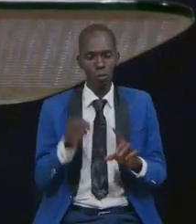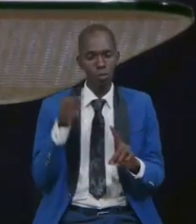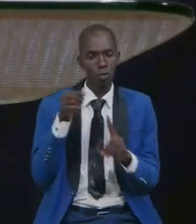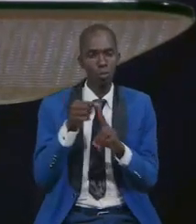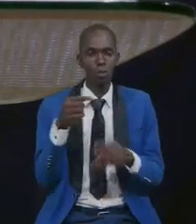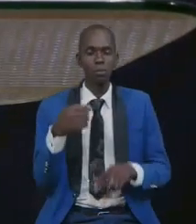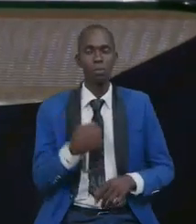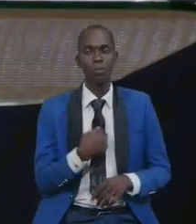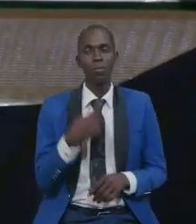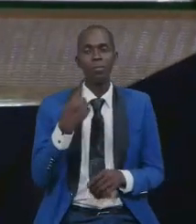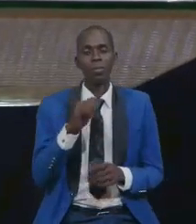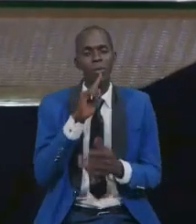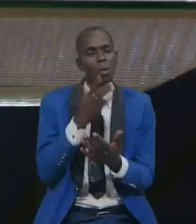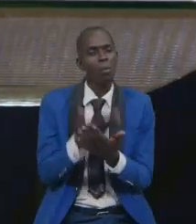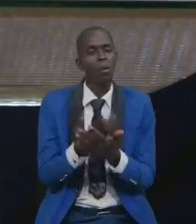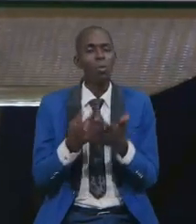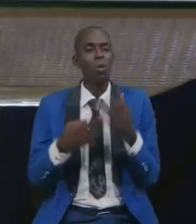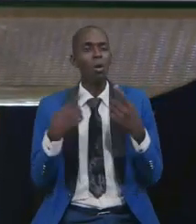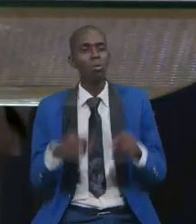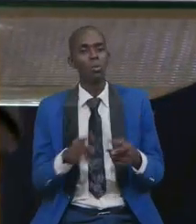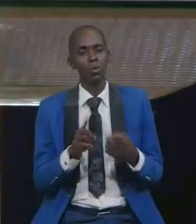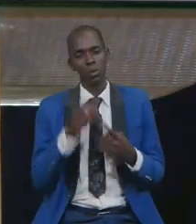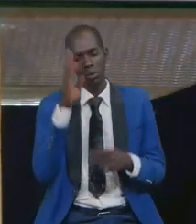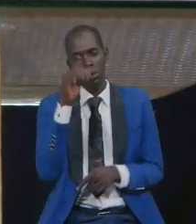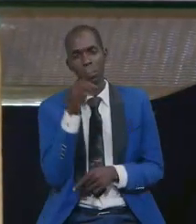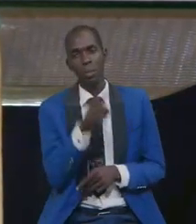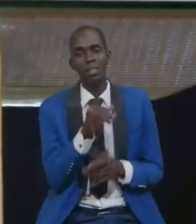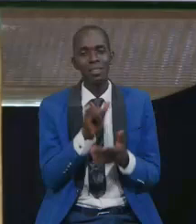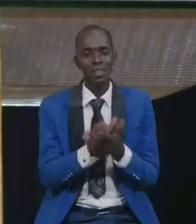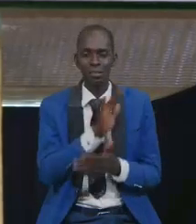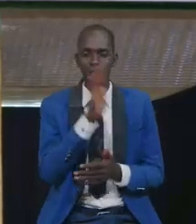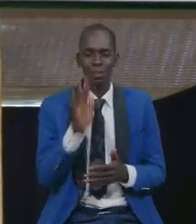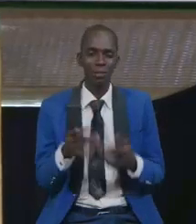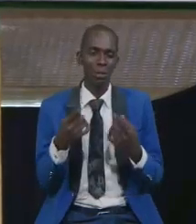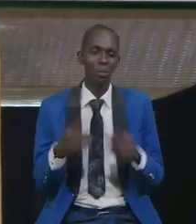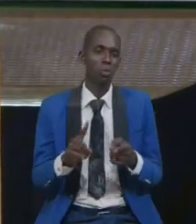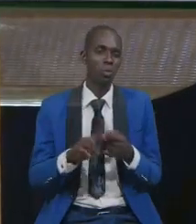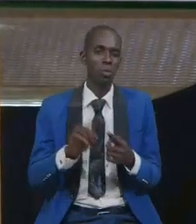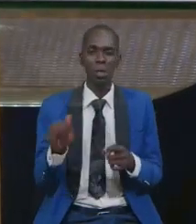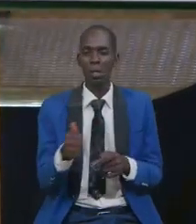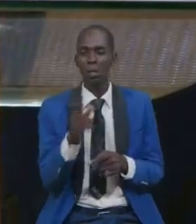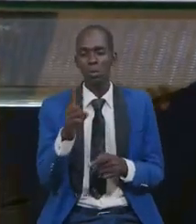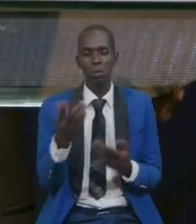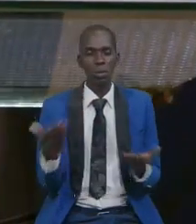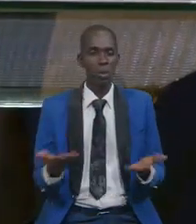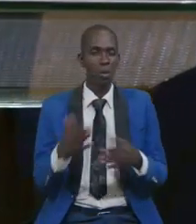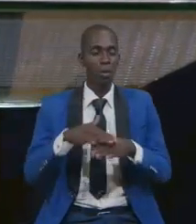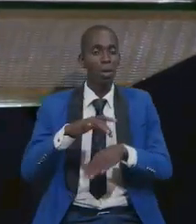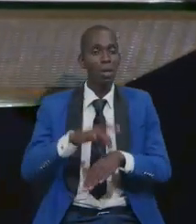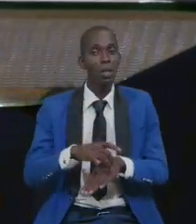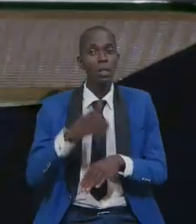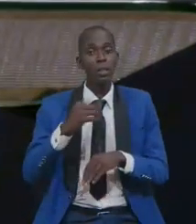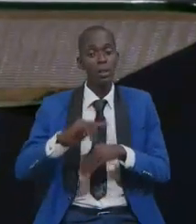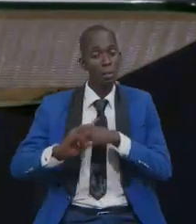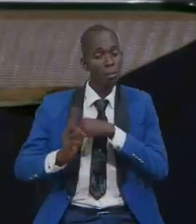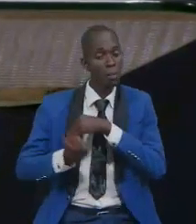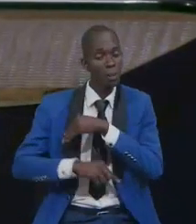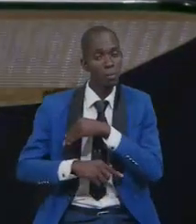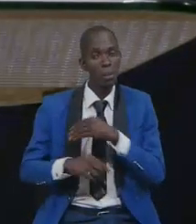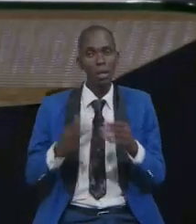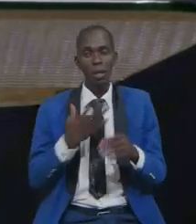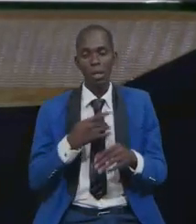The sign, what happened to him that never happened to any man on earth, the chastisement and